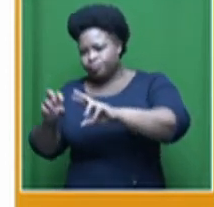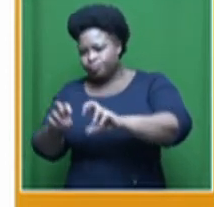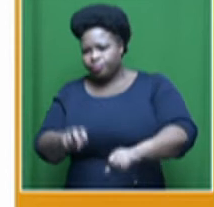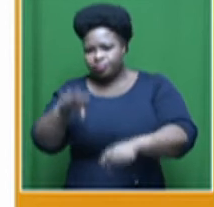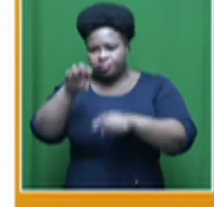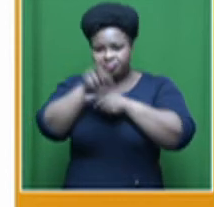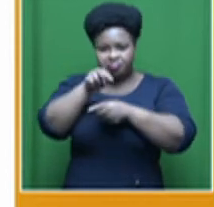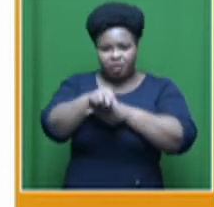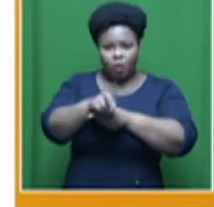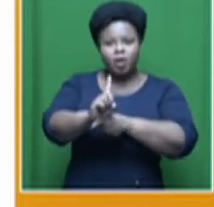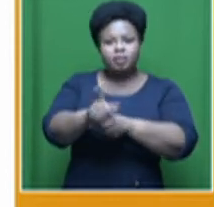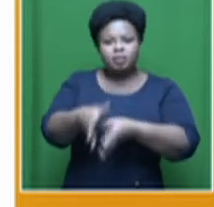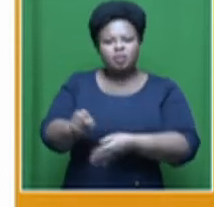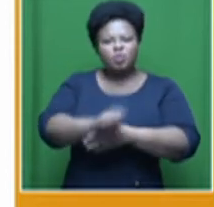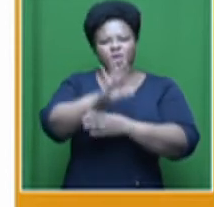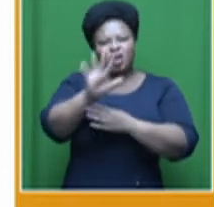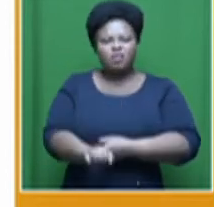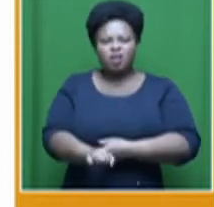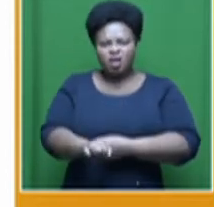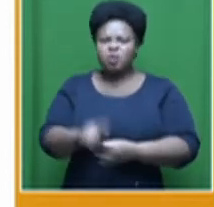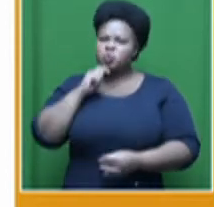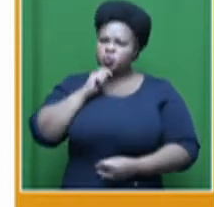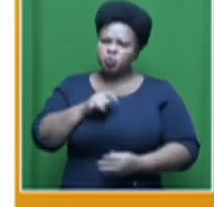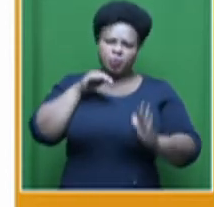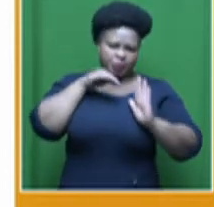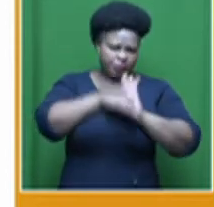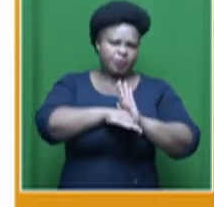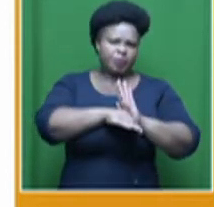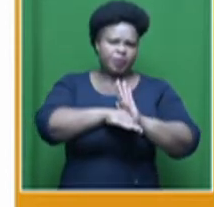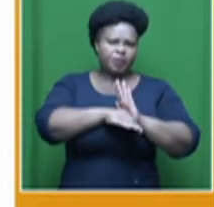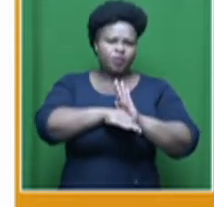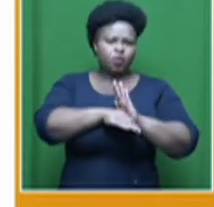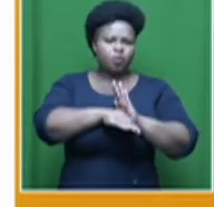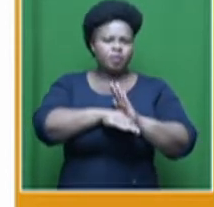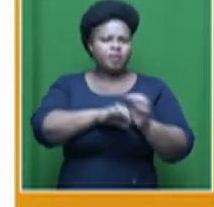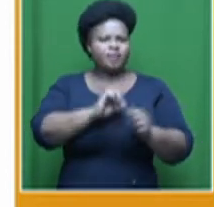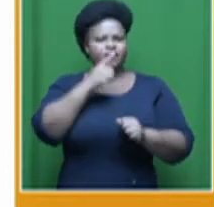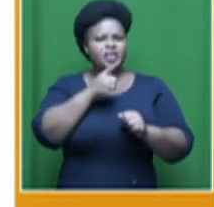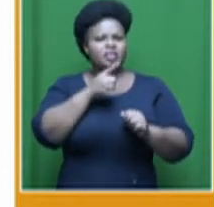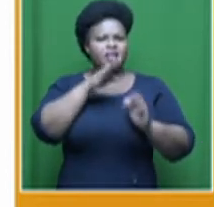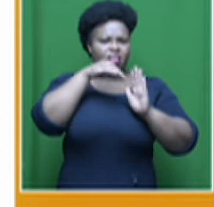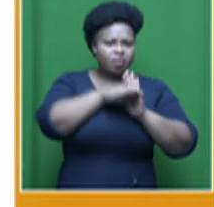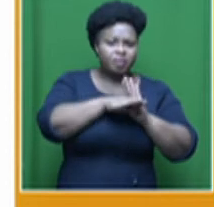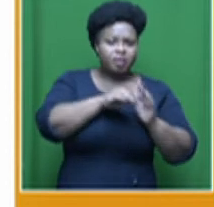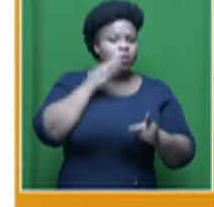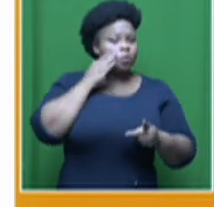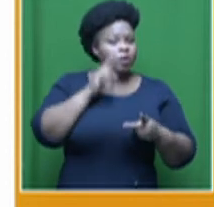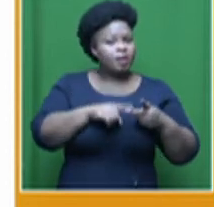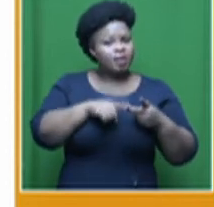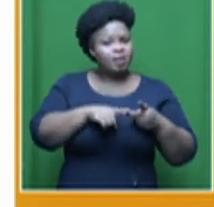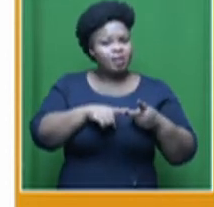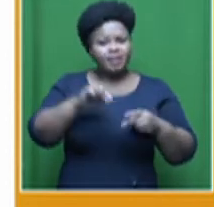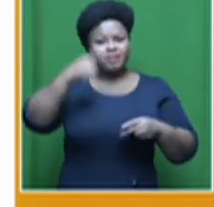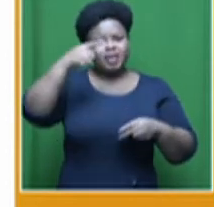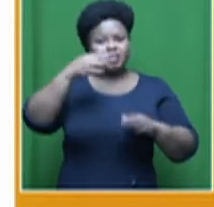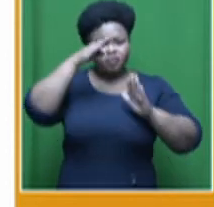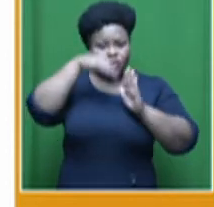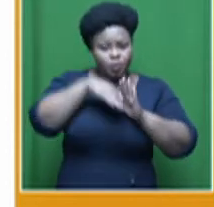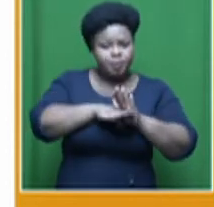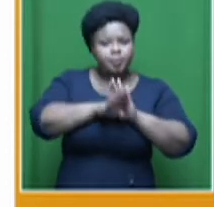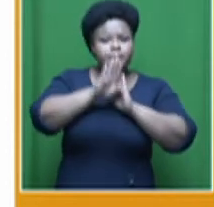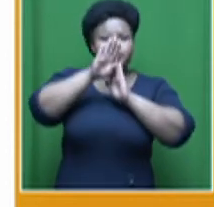South Africa was a fairly rapid decline in terms of the first wave. And at a time when the first wave was very much